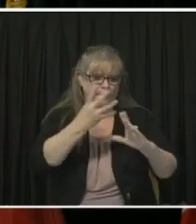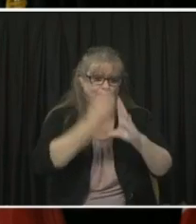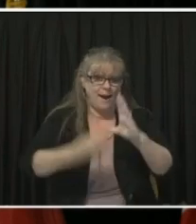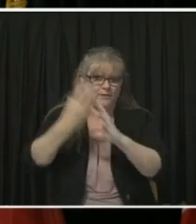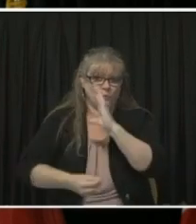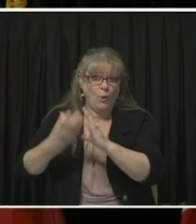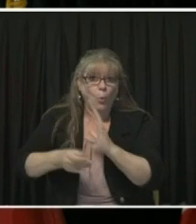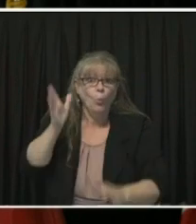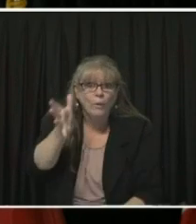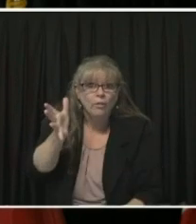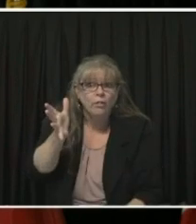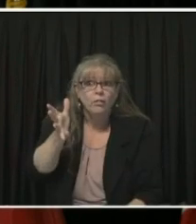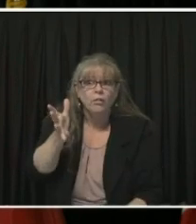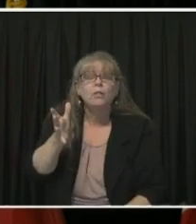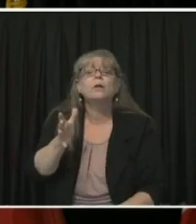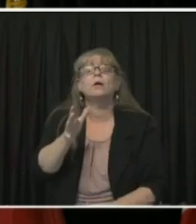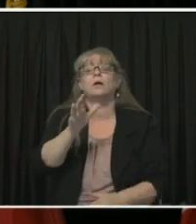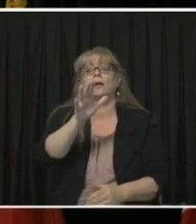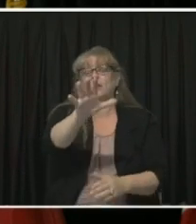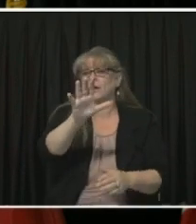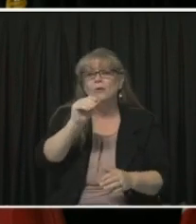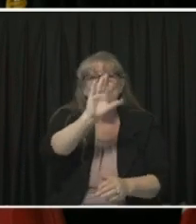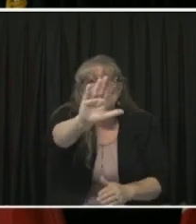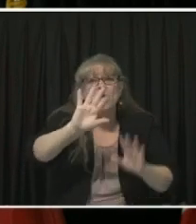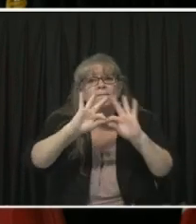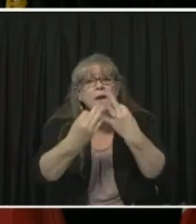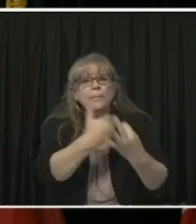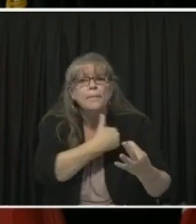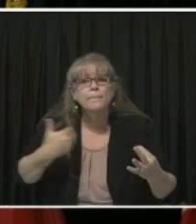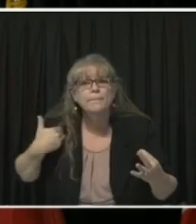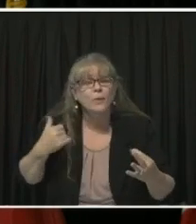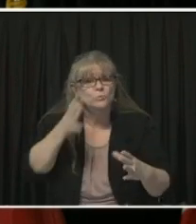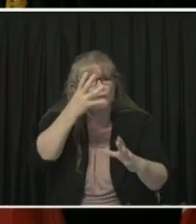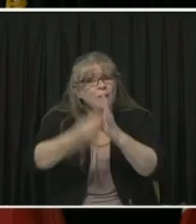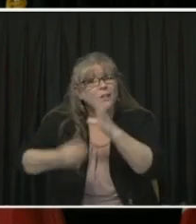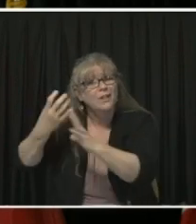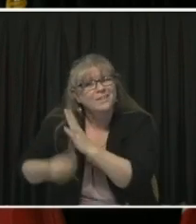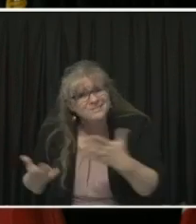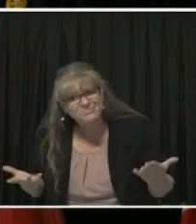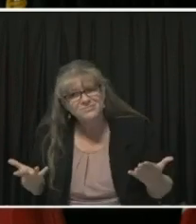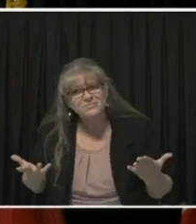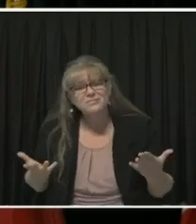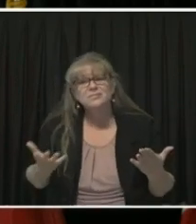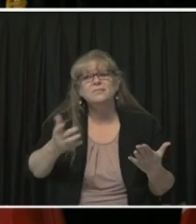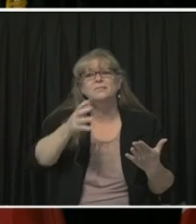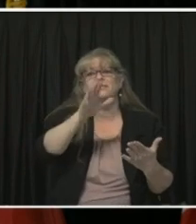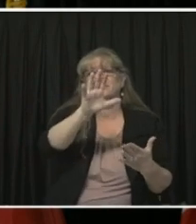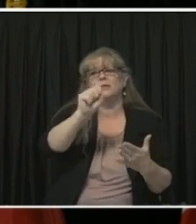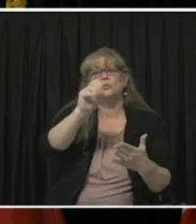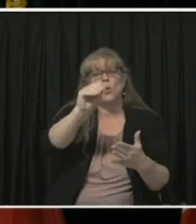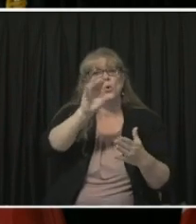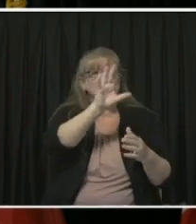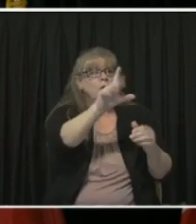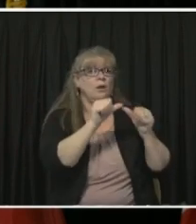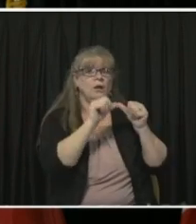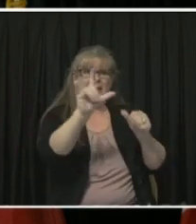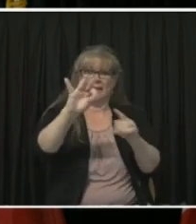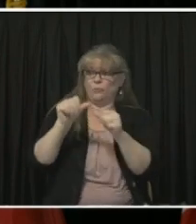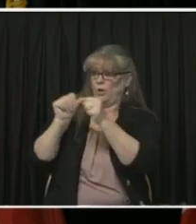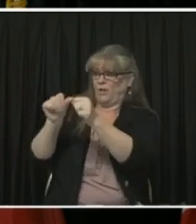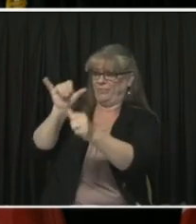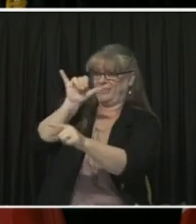yours, and more economic disruption. The better the job that we do, maintaining distance, cutting